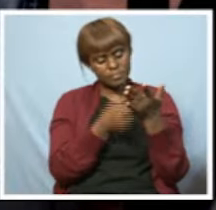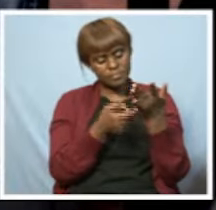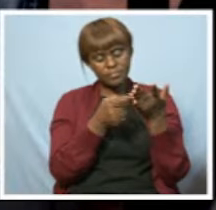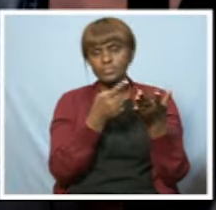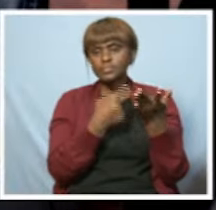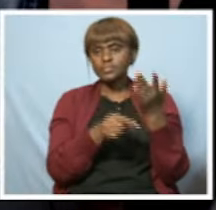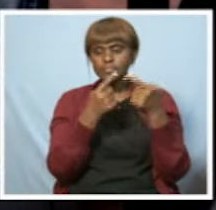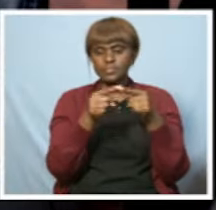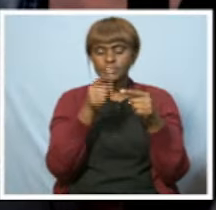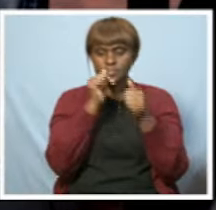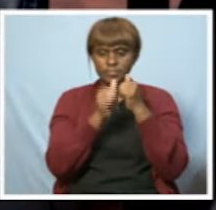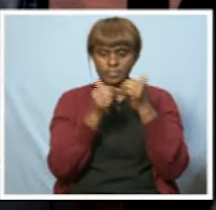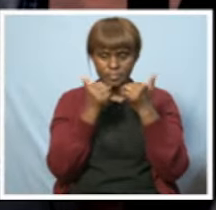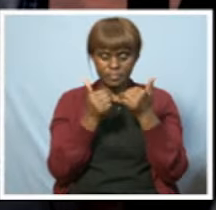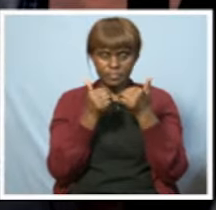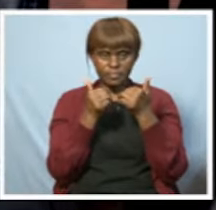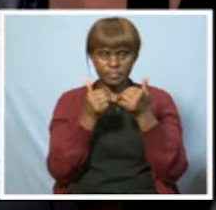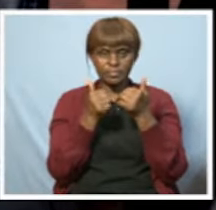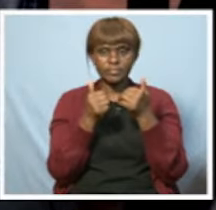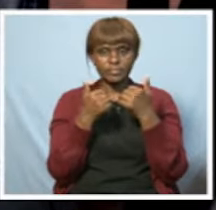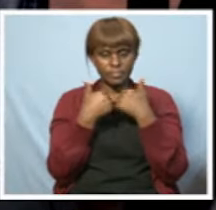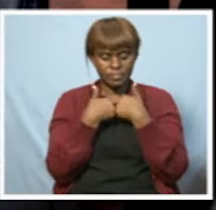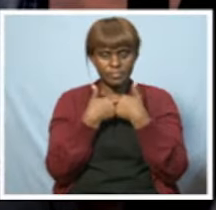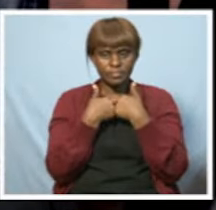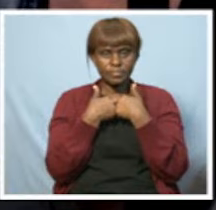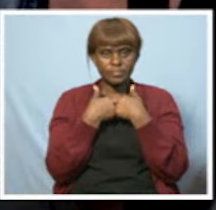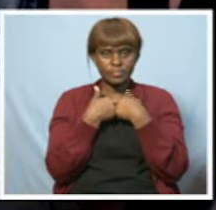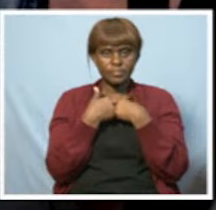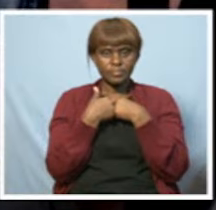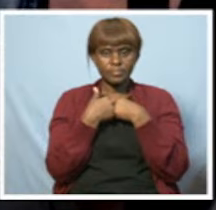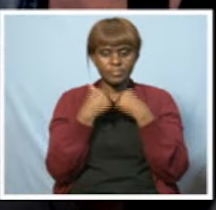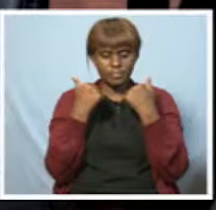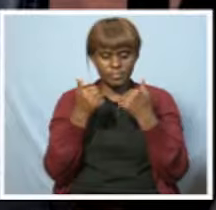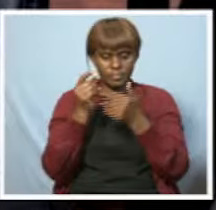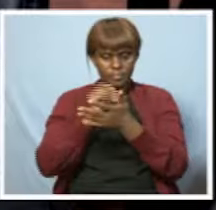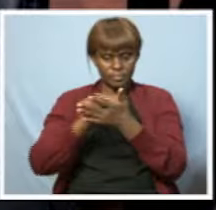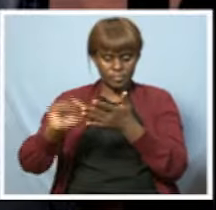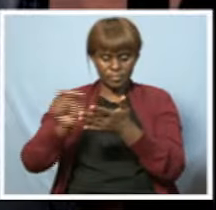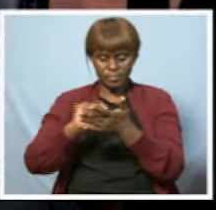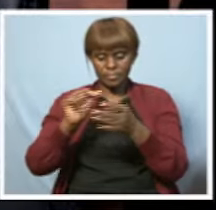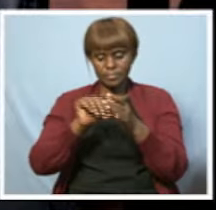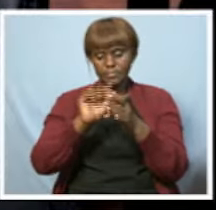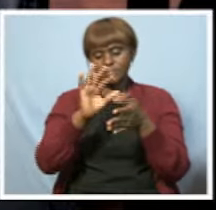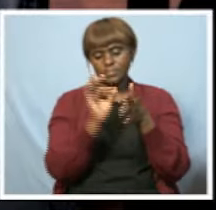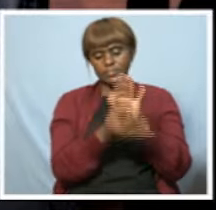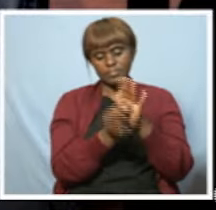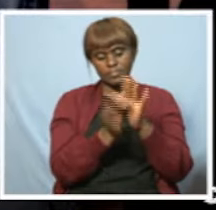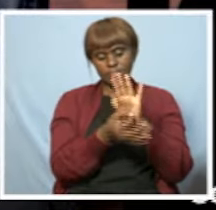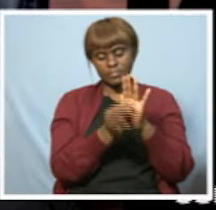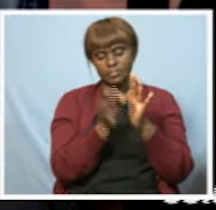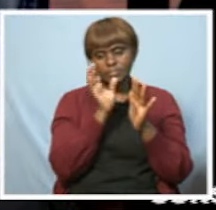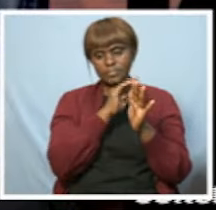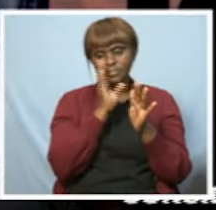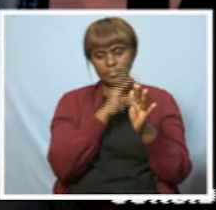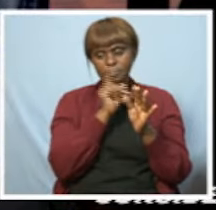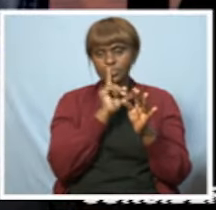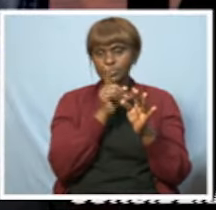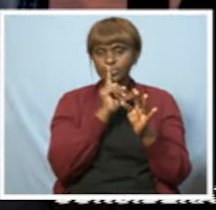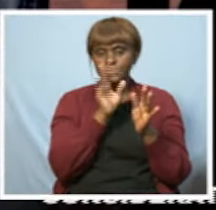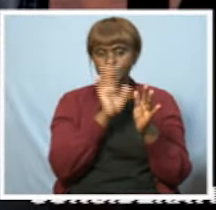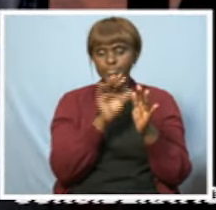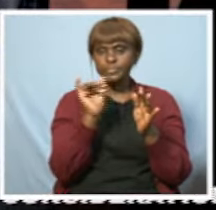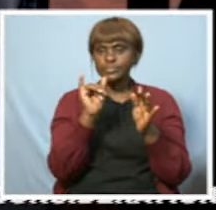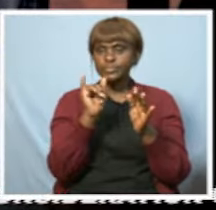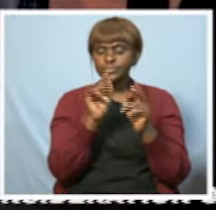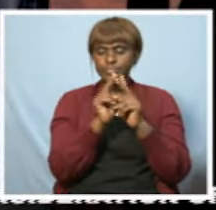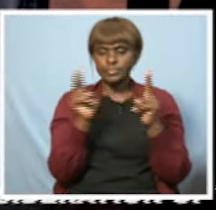taking place? Because there are write-ups in their files, definitely. Yes.